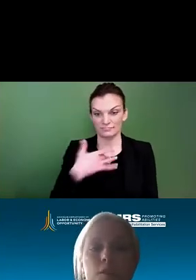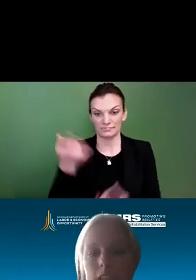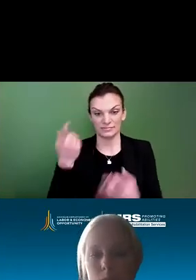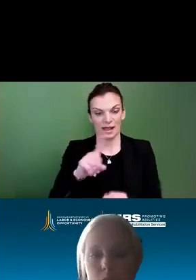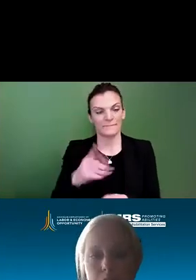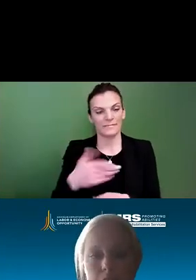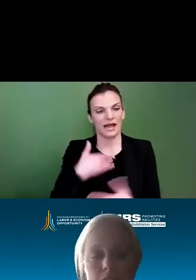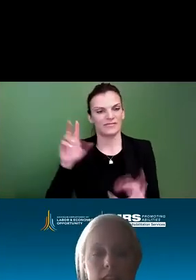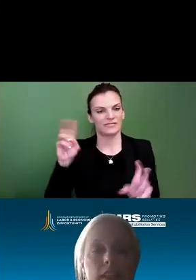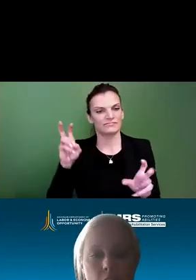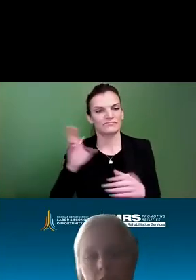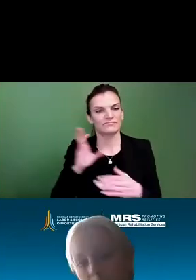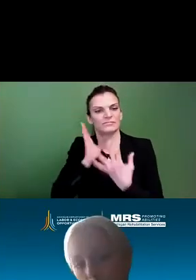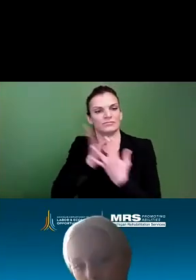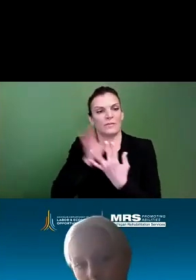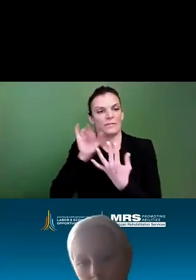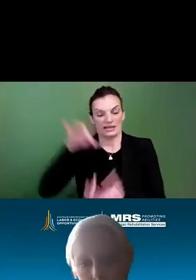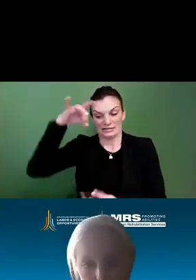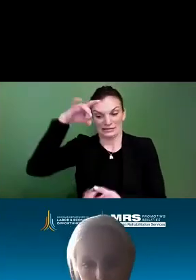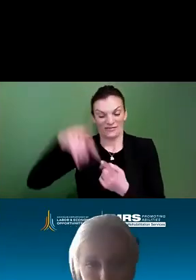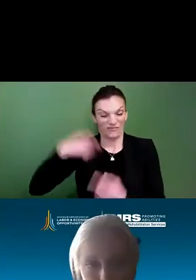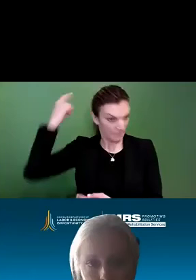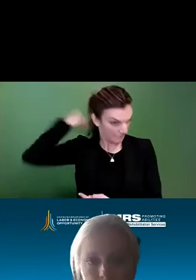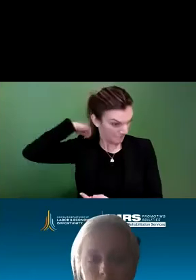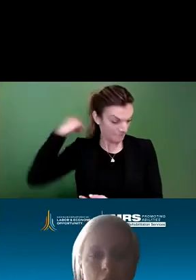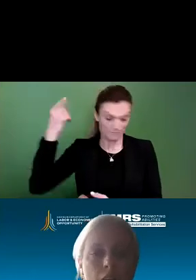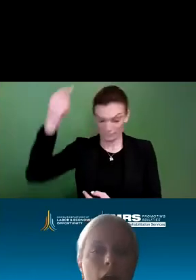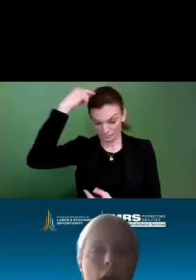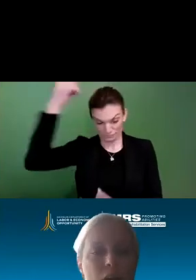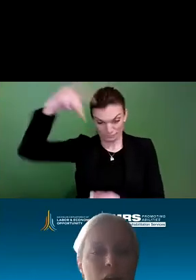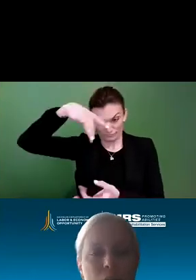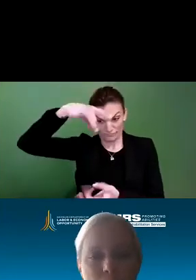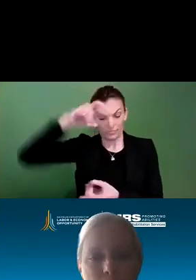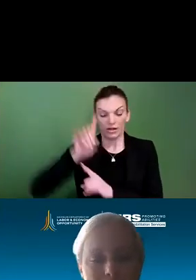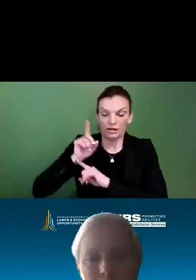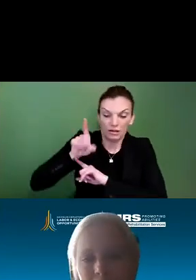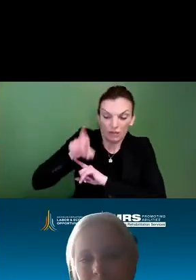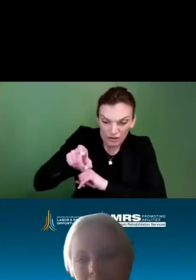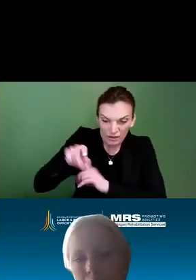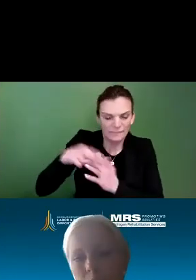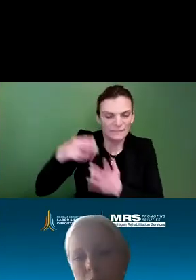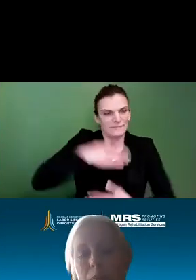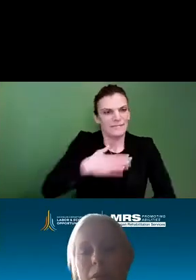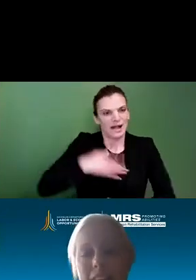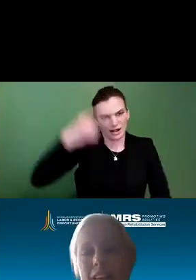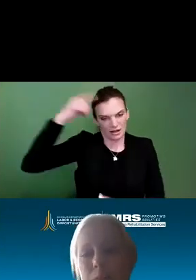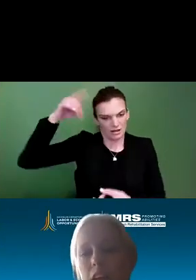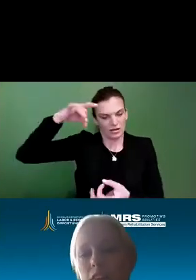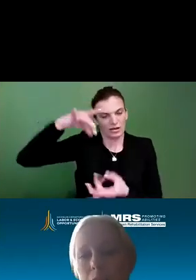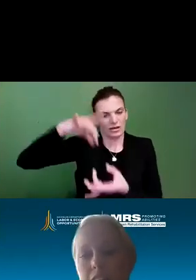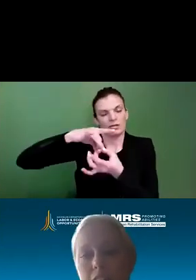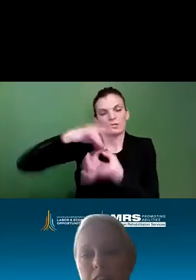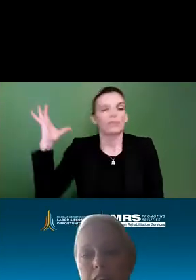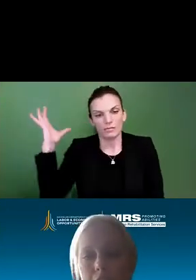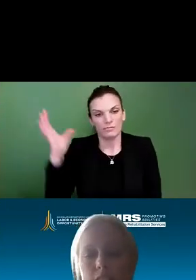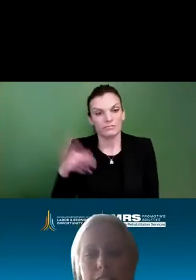disruptions between the signal from the brain to the spinal cord. Well, what does that mean down the road? Many in the medical